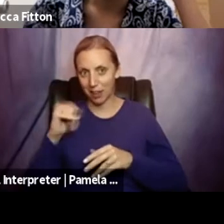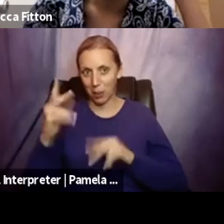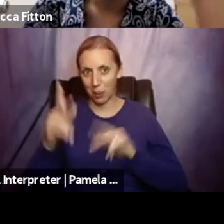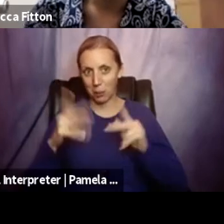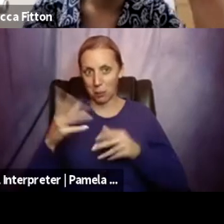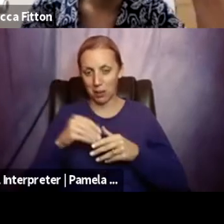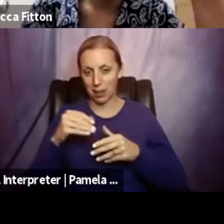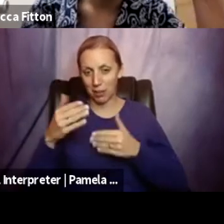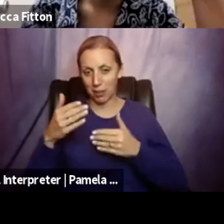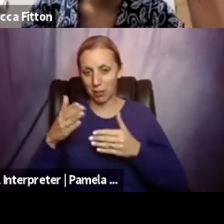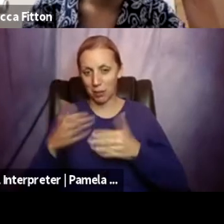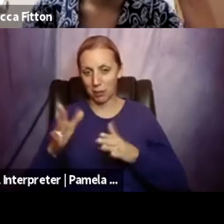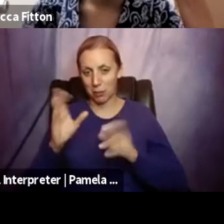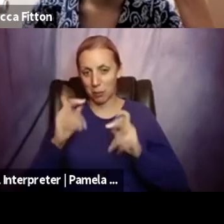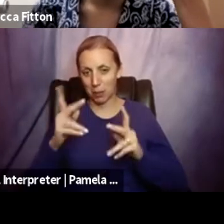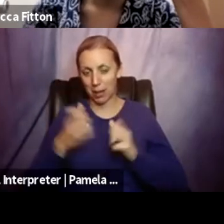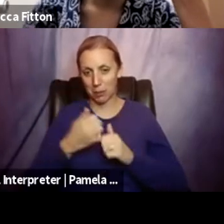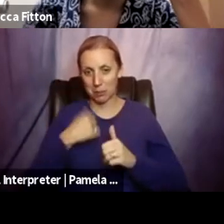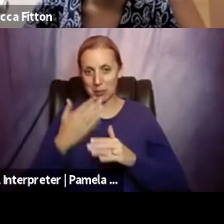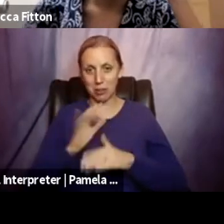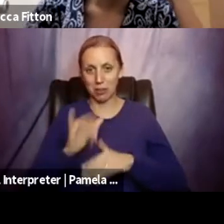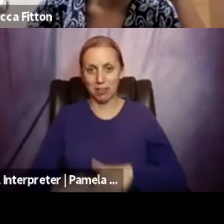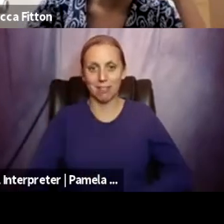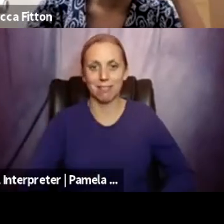with me sharing this for a moment.